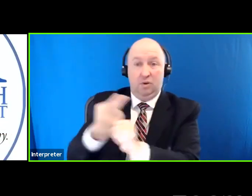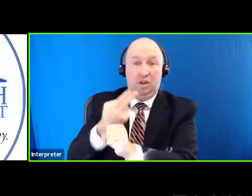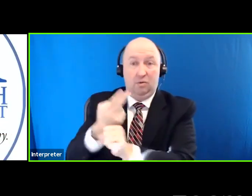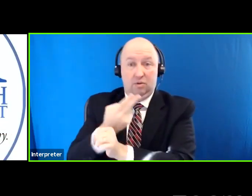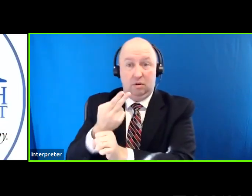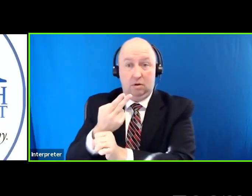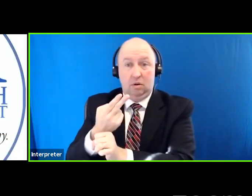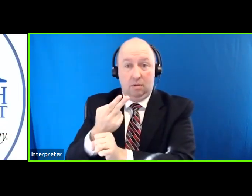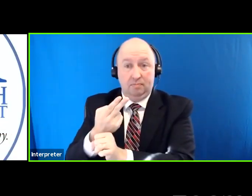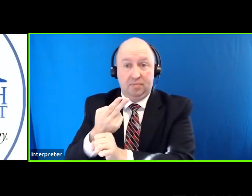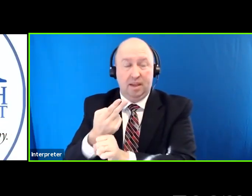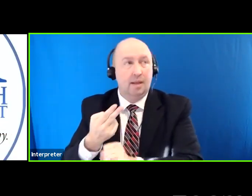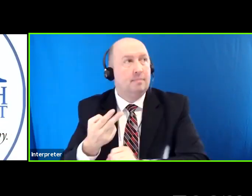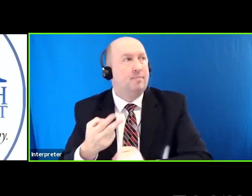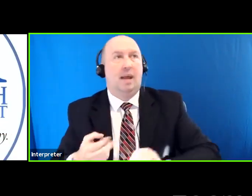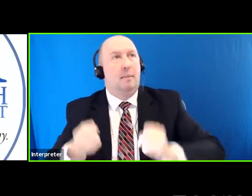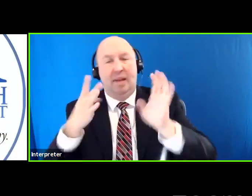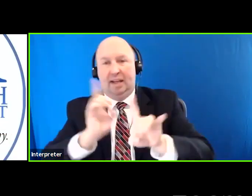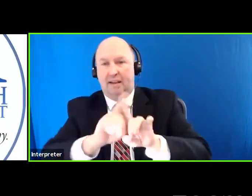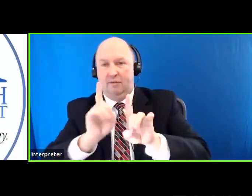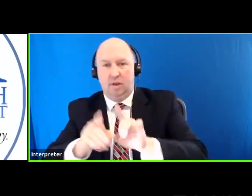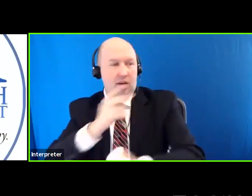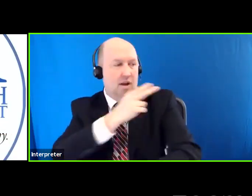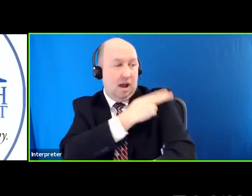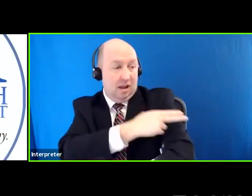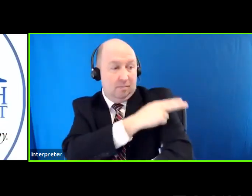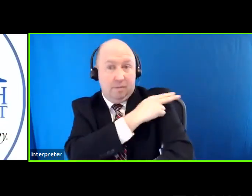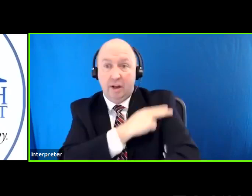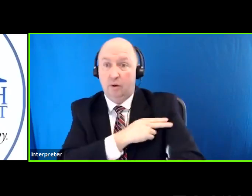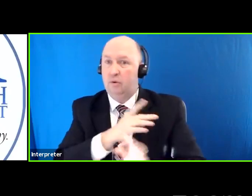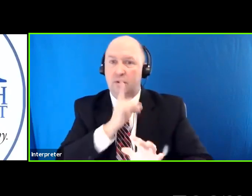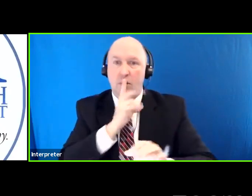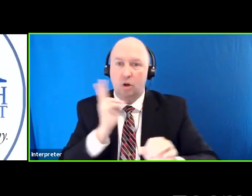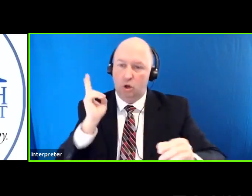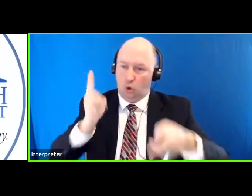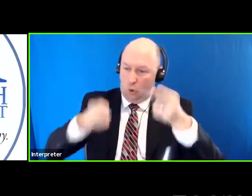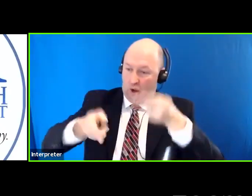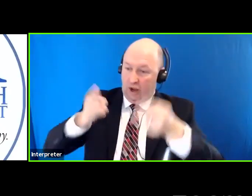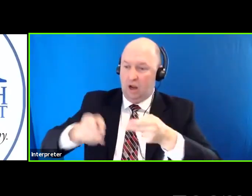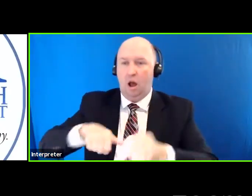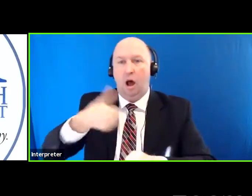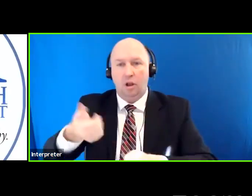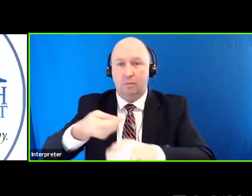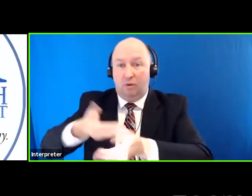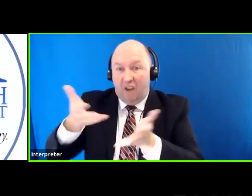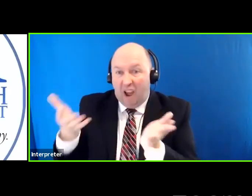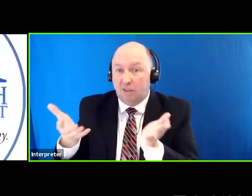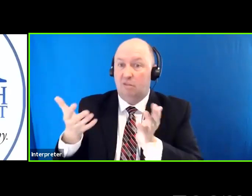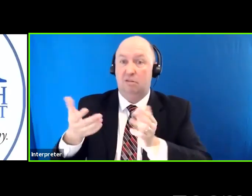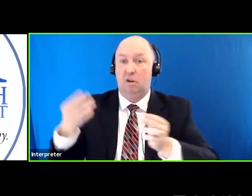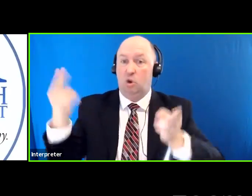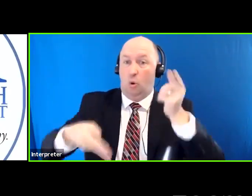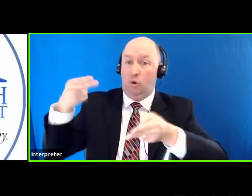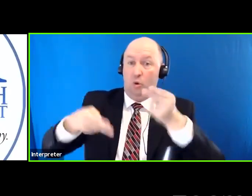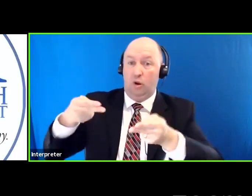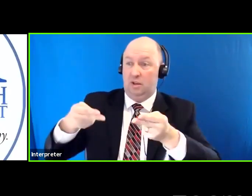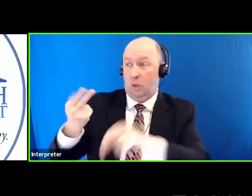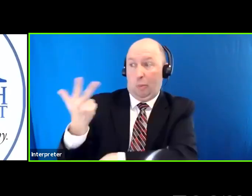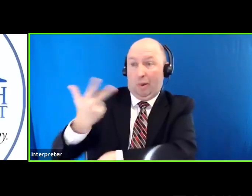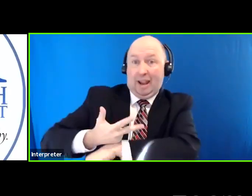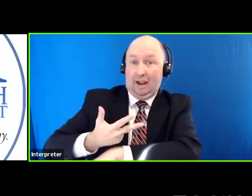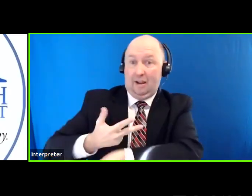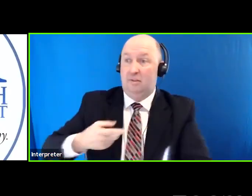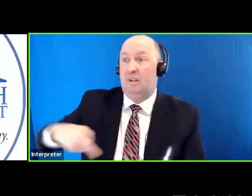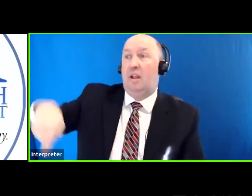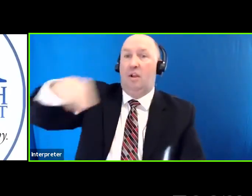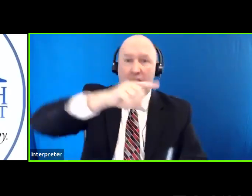came together, many different departments came together really within just the last, let's say 3 days, and have developed this plan that we've